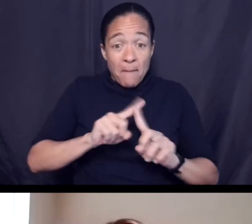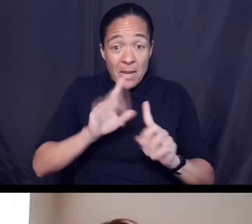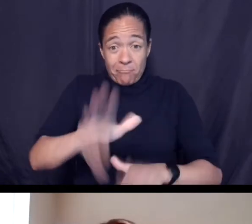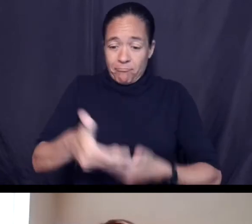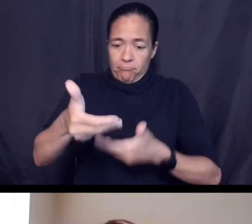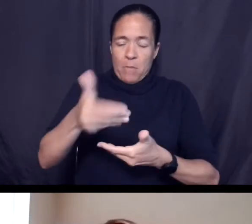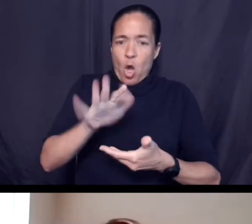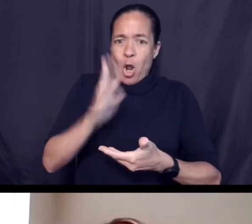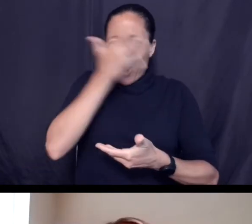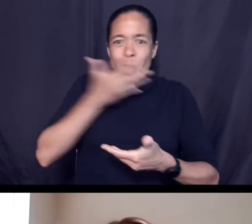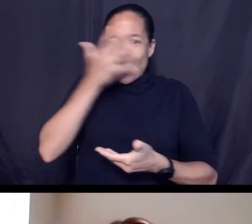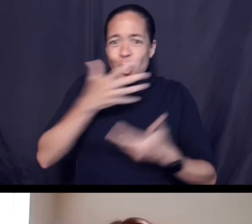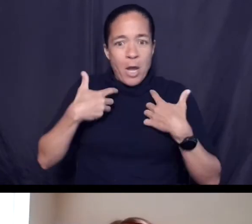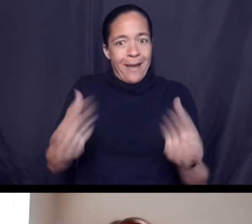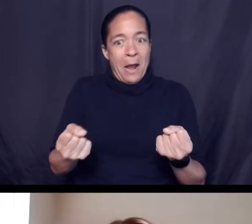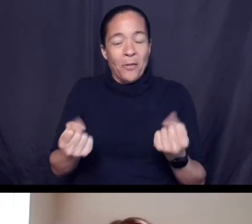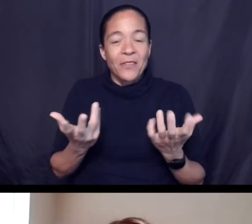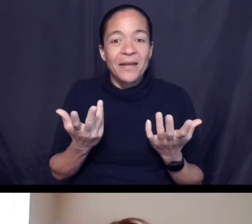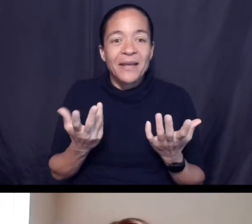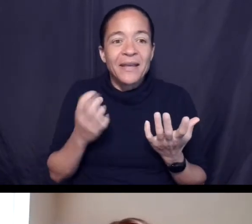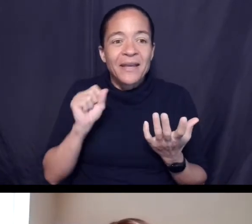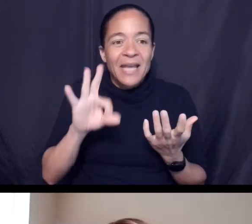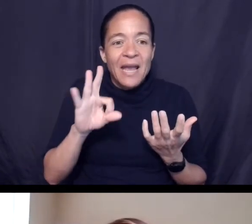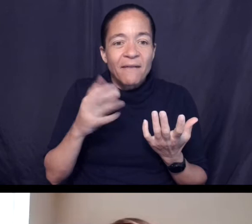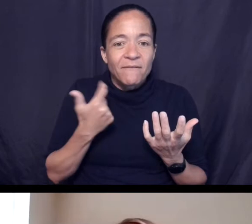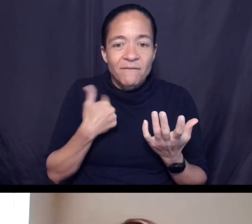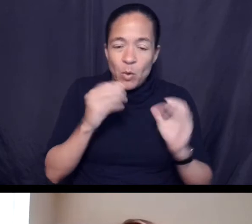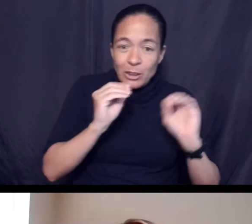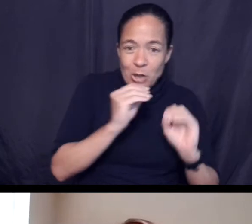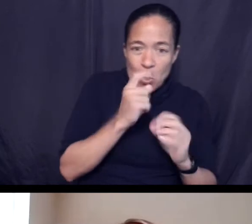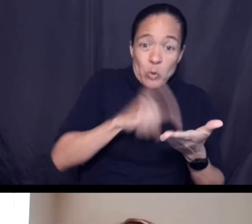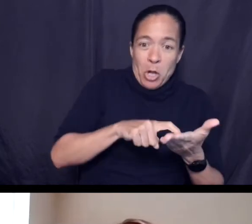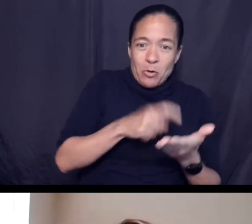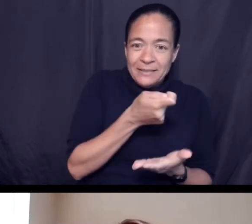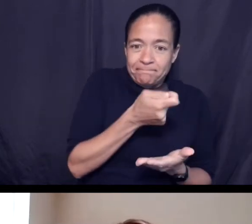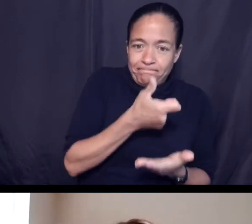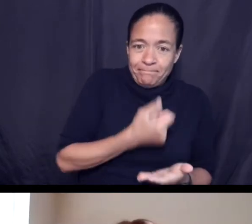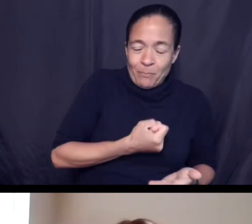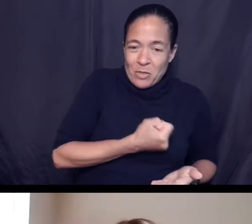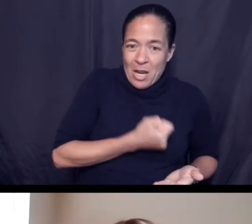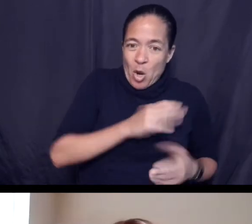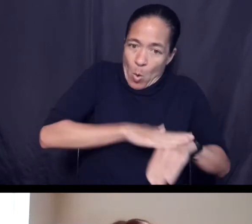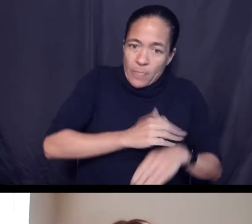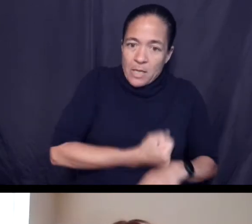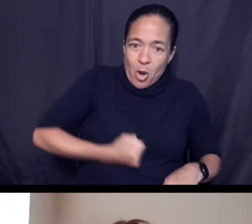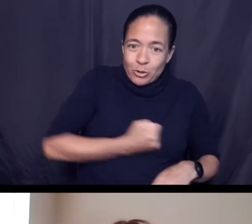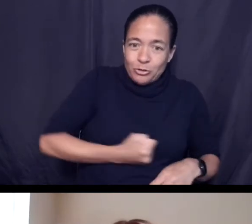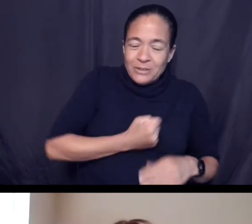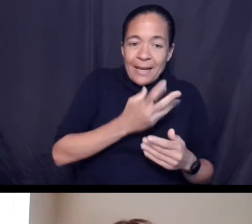health. If we hadn't seen those small abnormalities on ultrasound and she had been born,